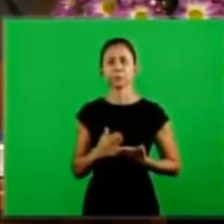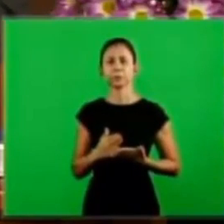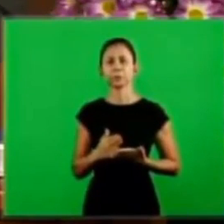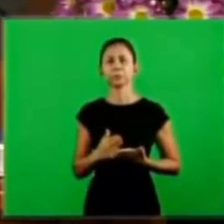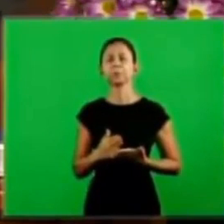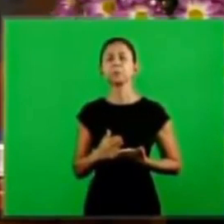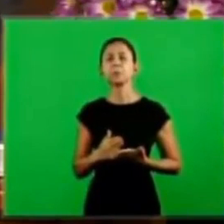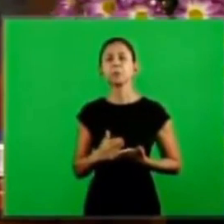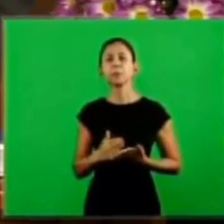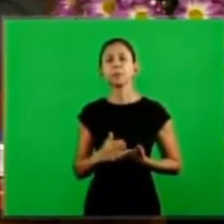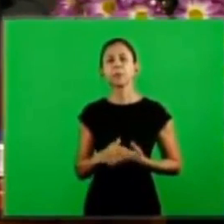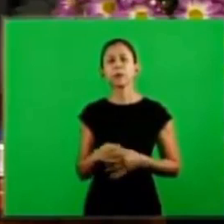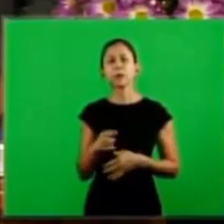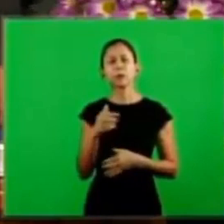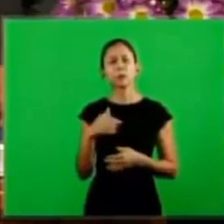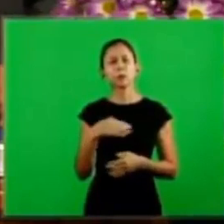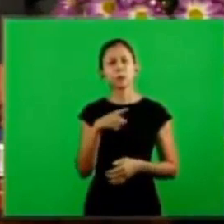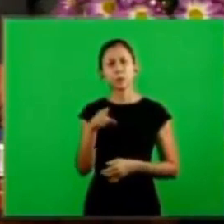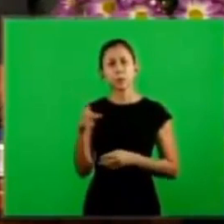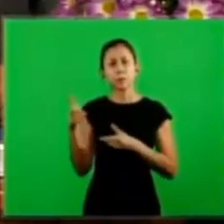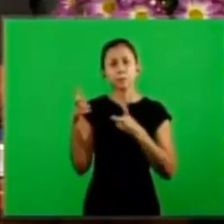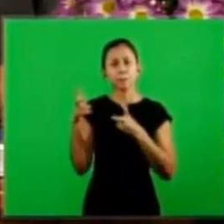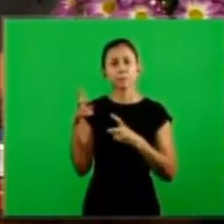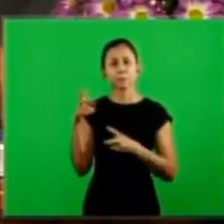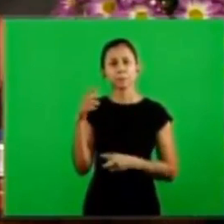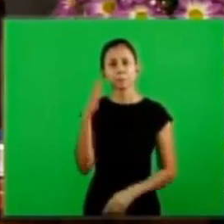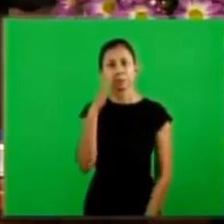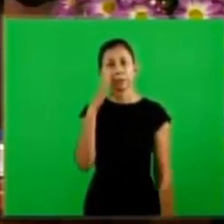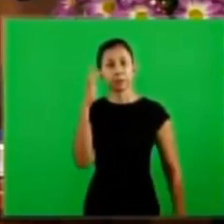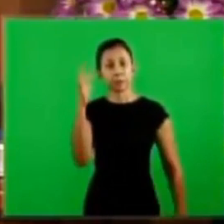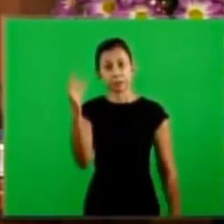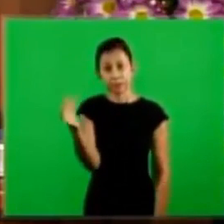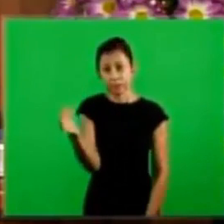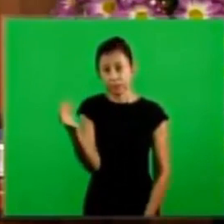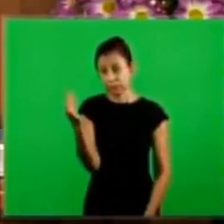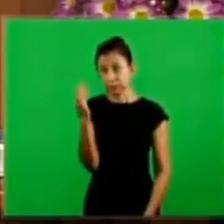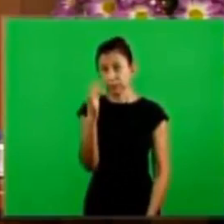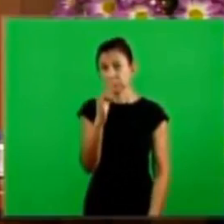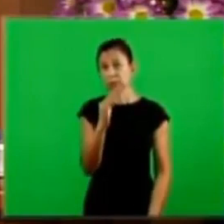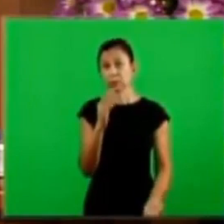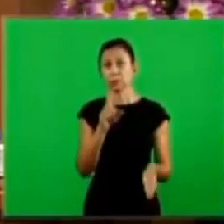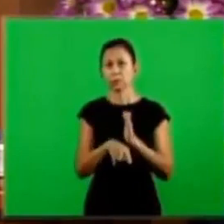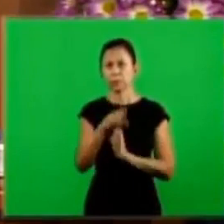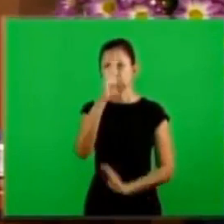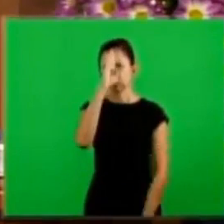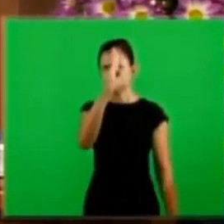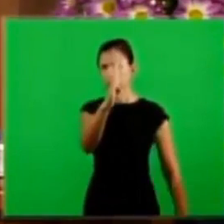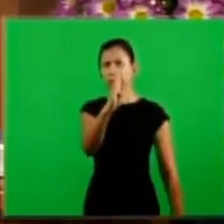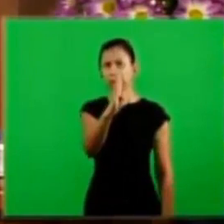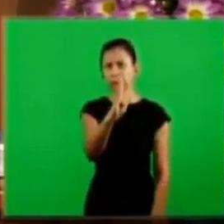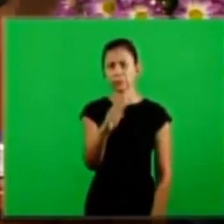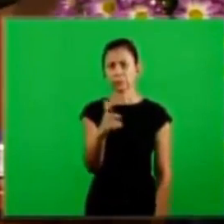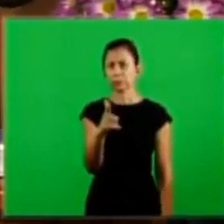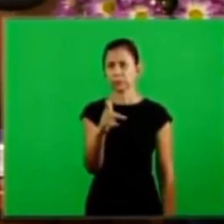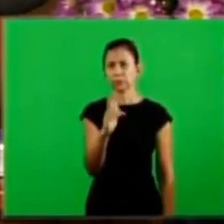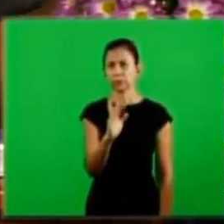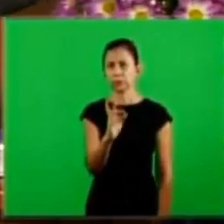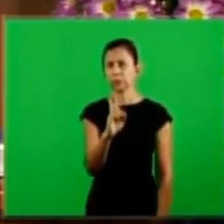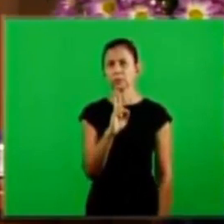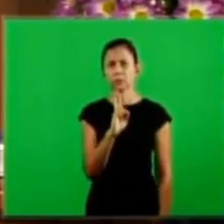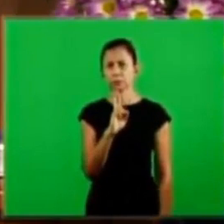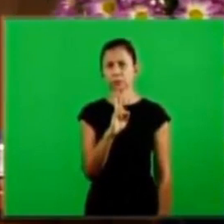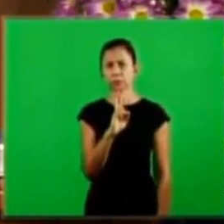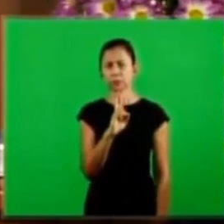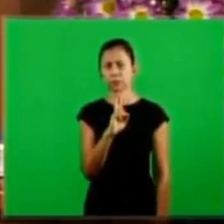So pay attention for this, because it's very important. And we're going to go straight